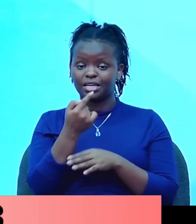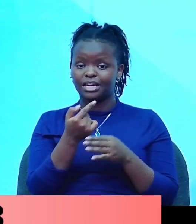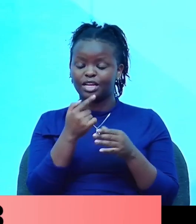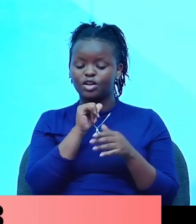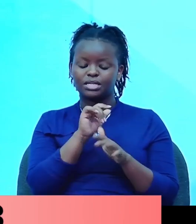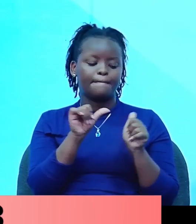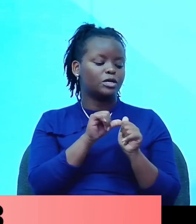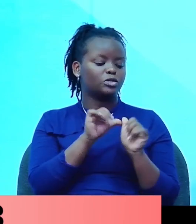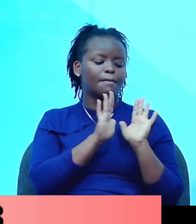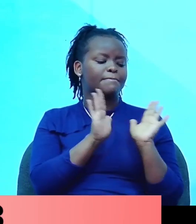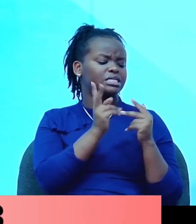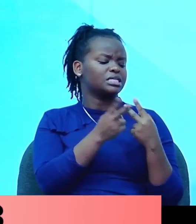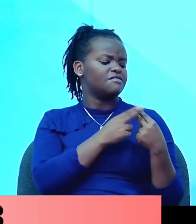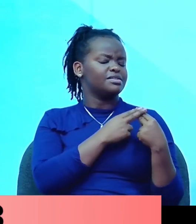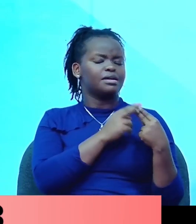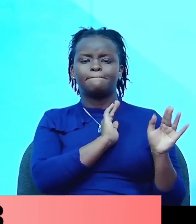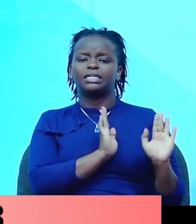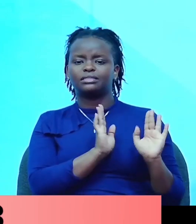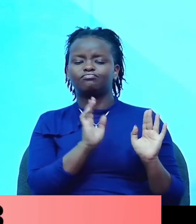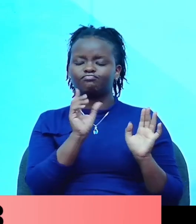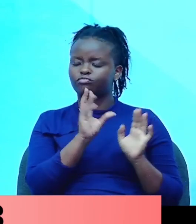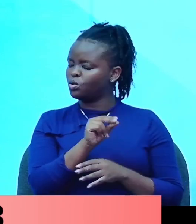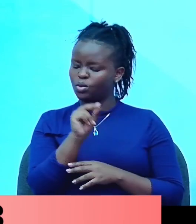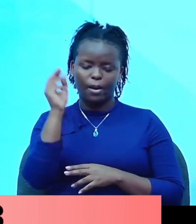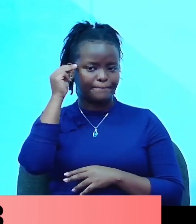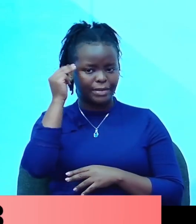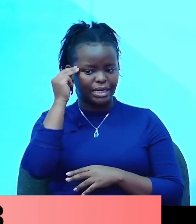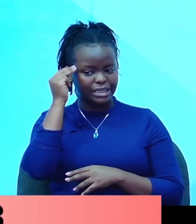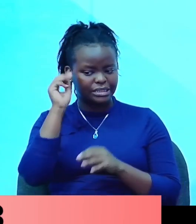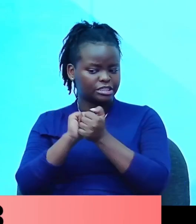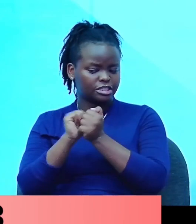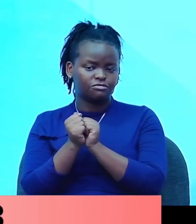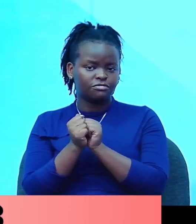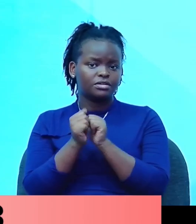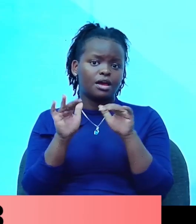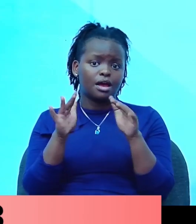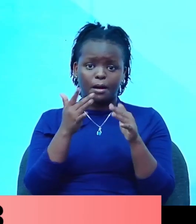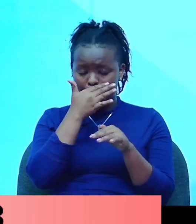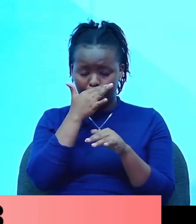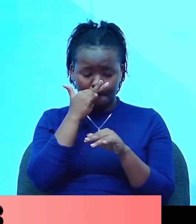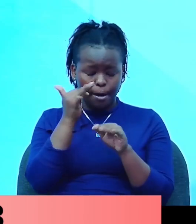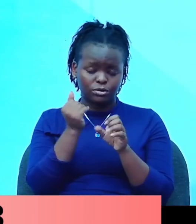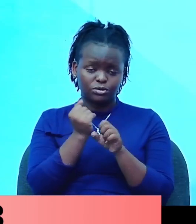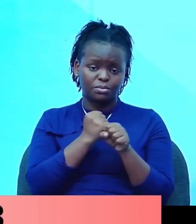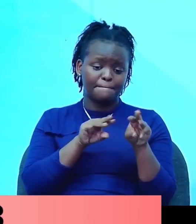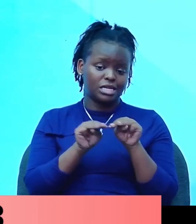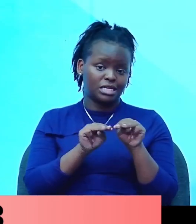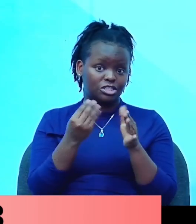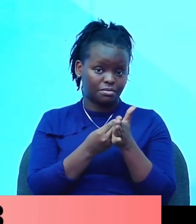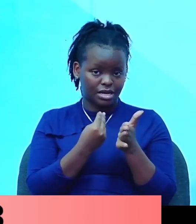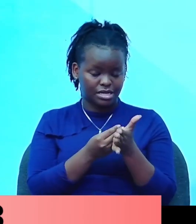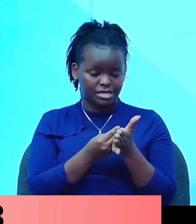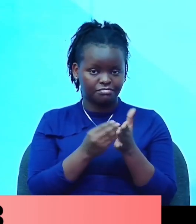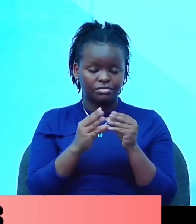just about money, but it's also a mindset shift in the sense of long term and whatnot. Yes. Right? It's very